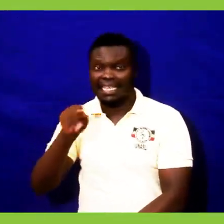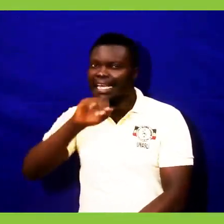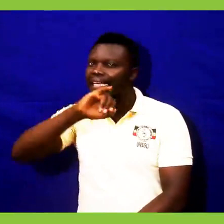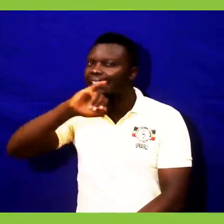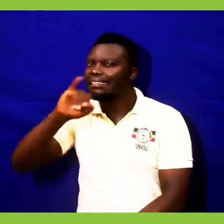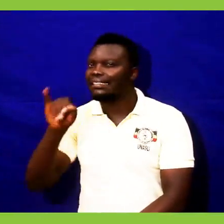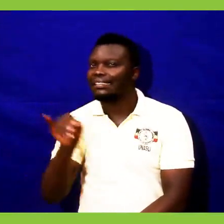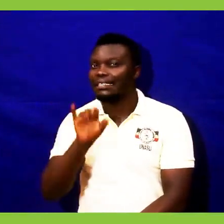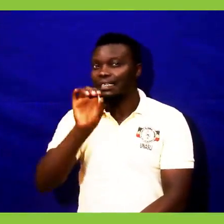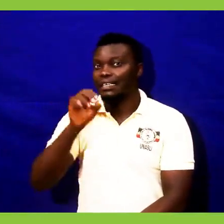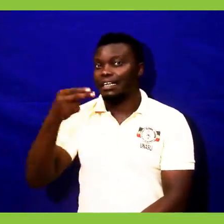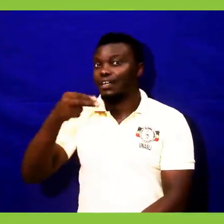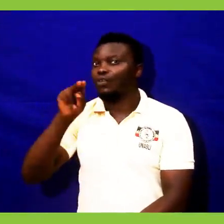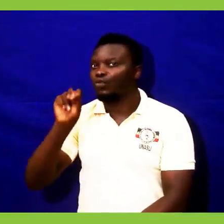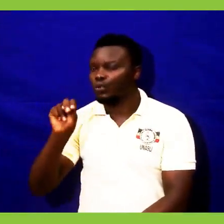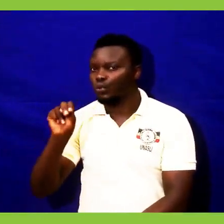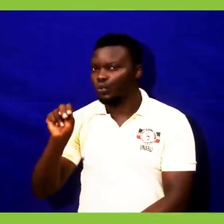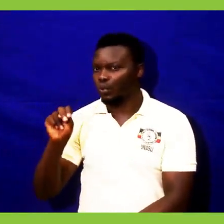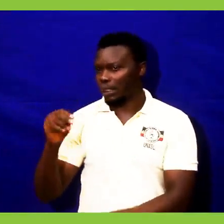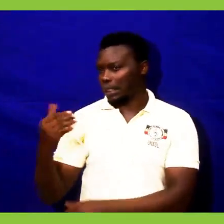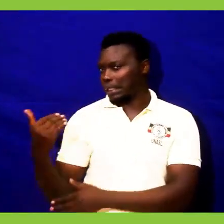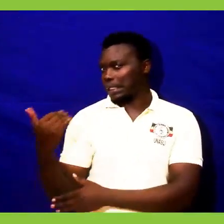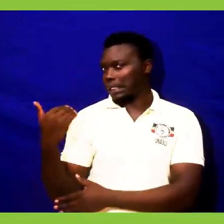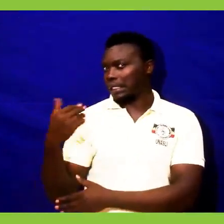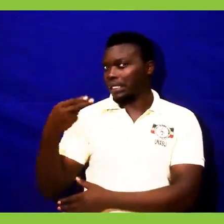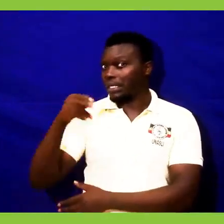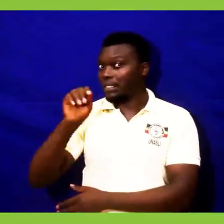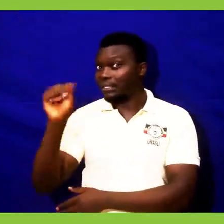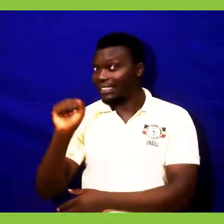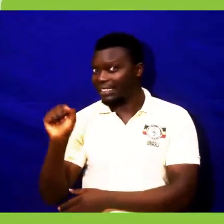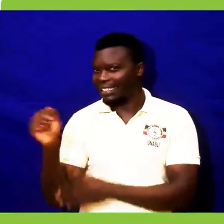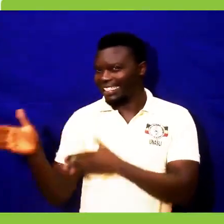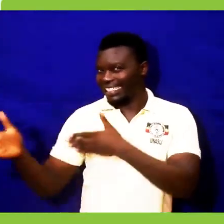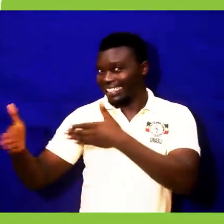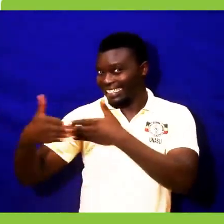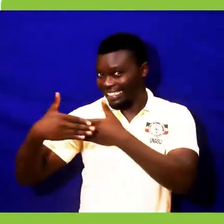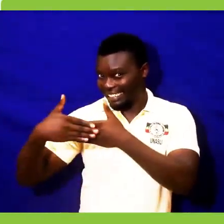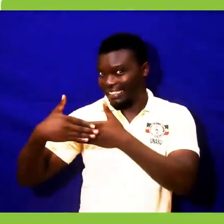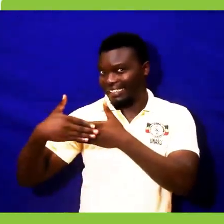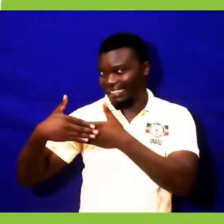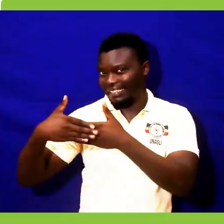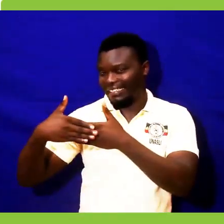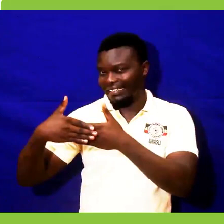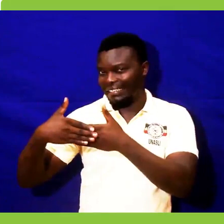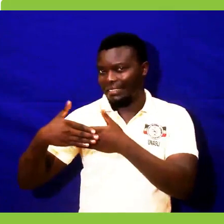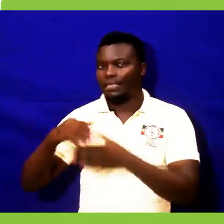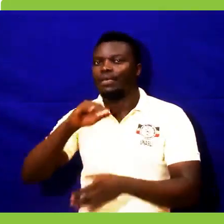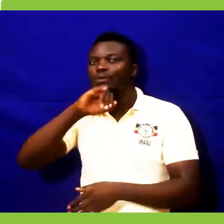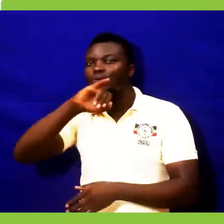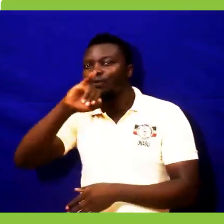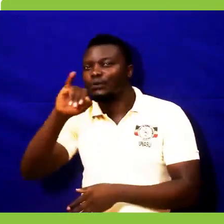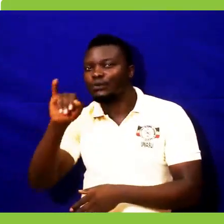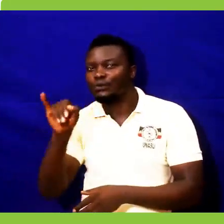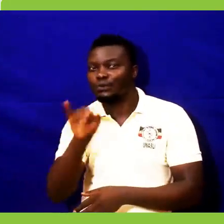John has just shut the door.